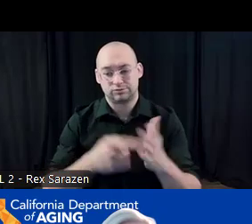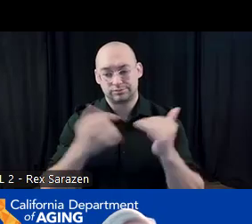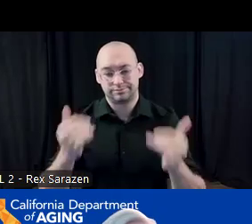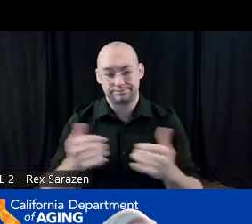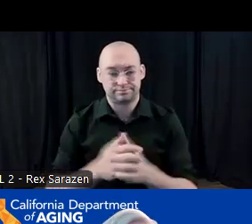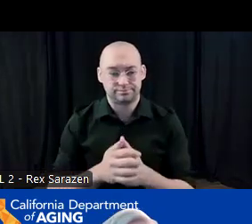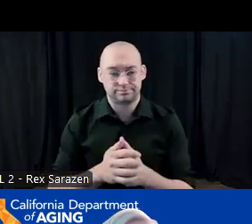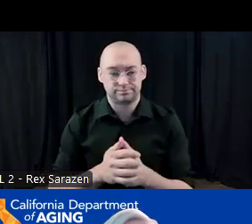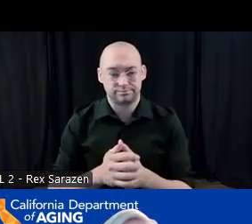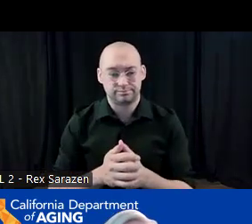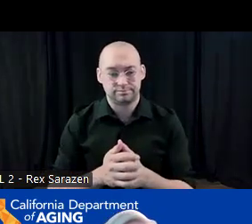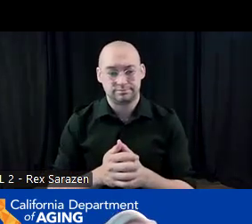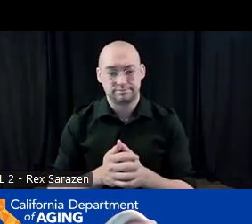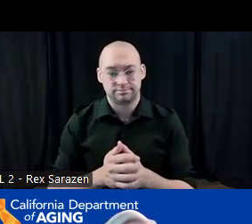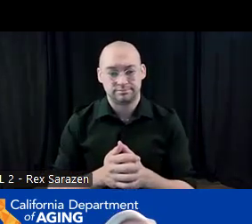We will